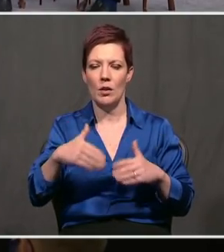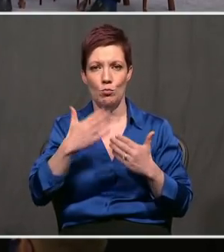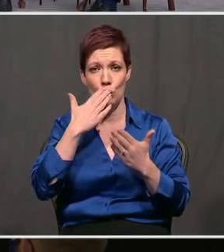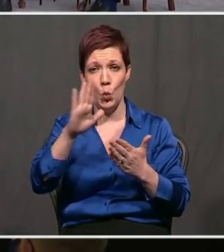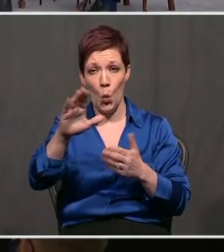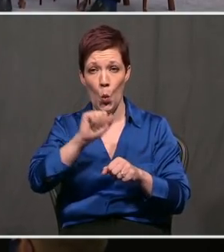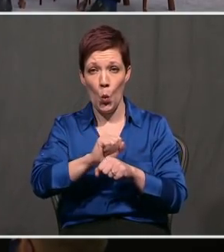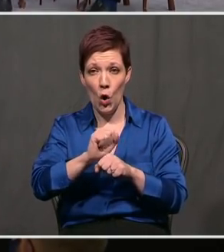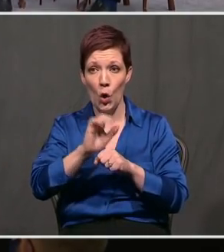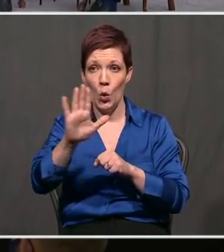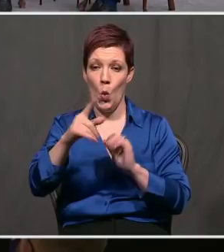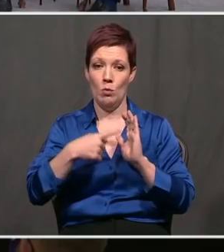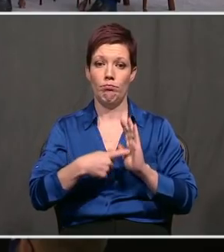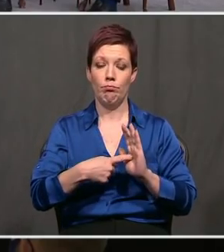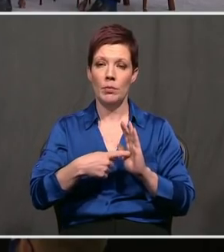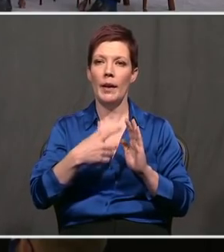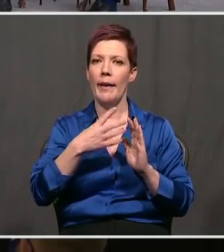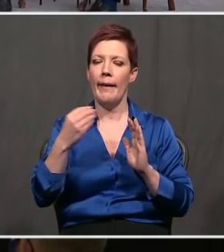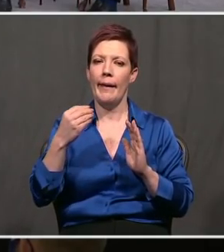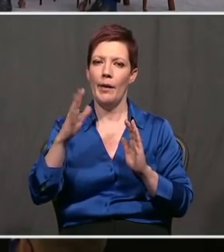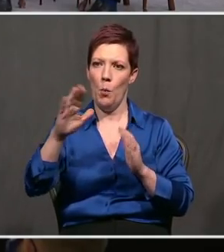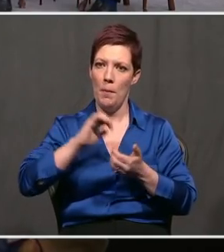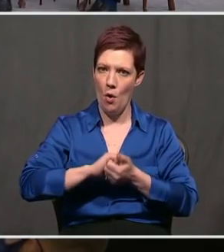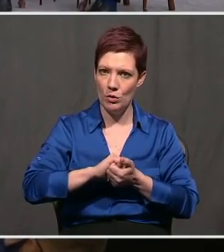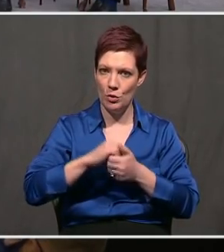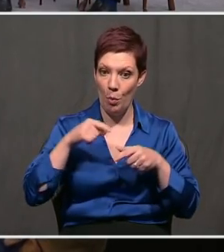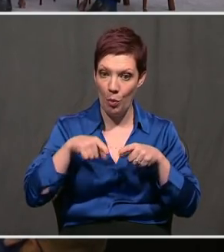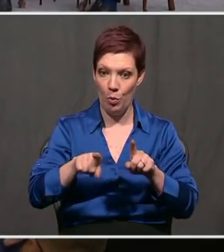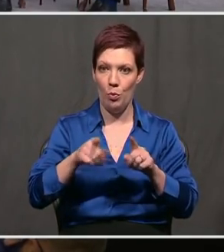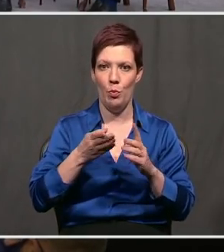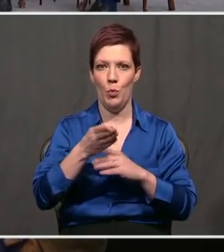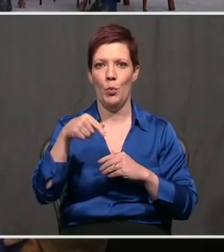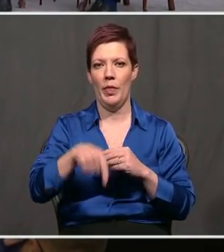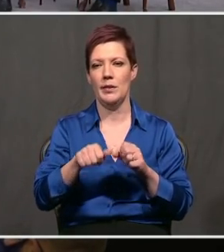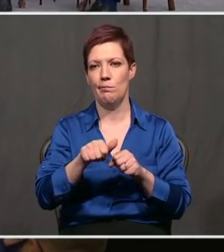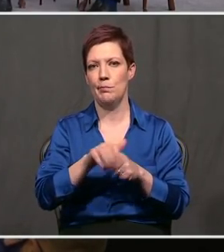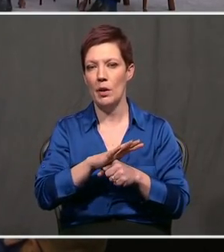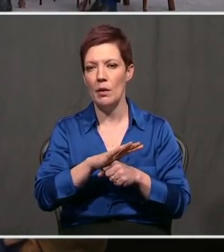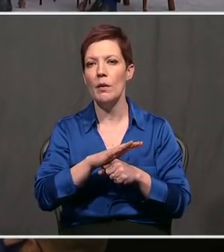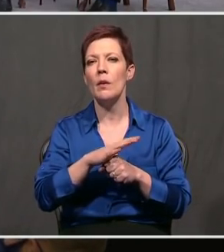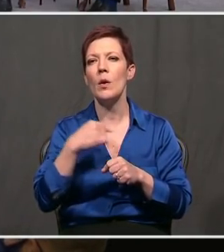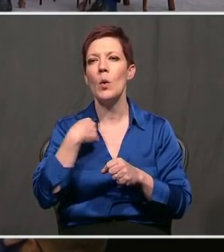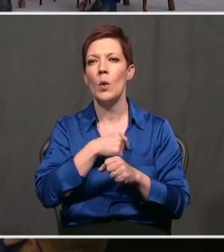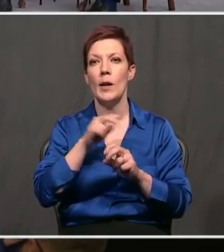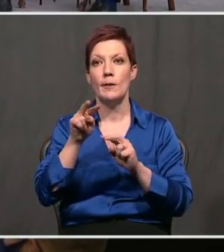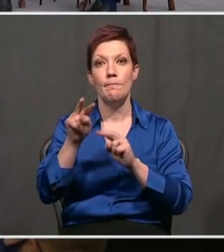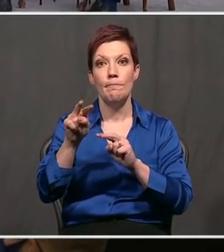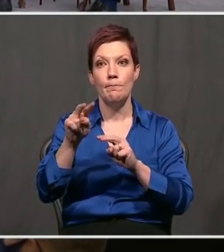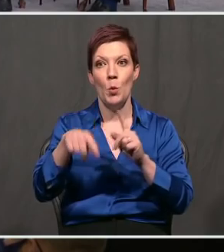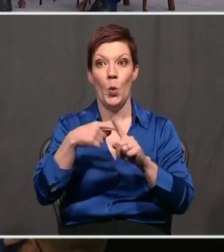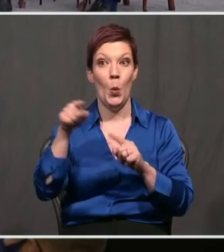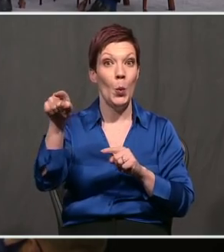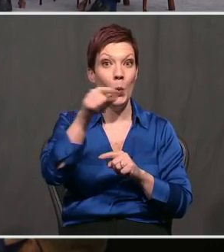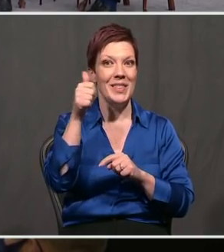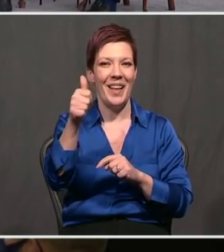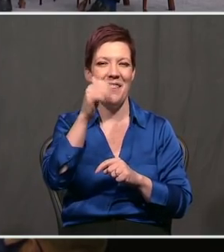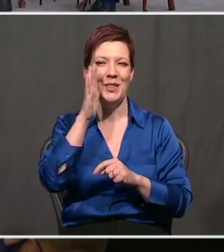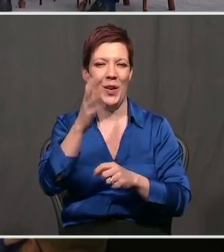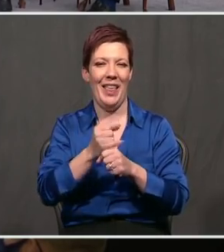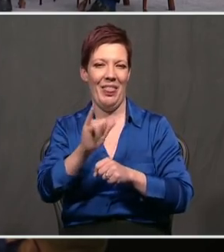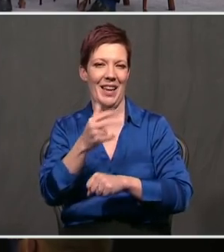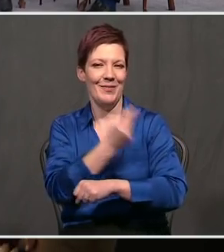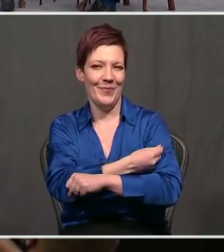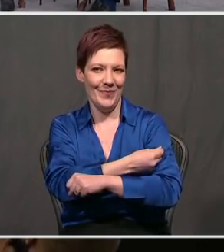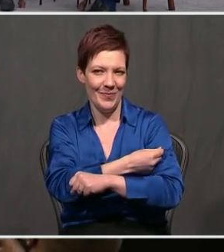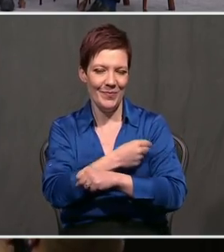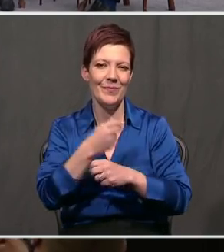their partnership throughout this pandemic. And we look forward to the weeks ahead when you're going to be getting shots in arms. So thank you very much. Let's give a round